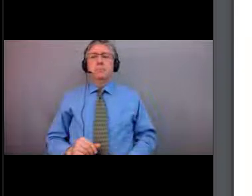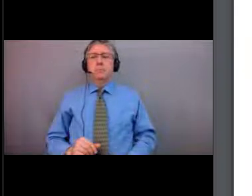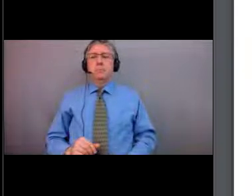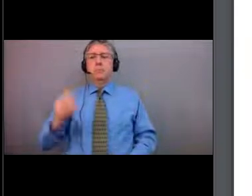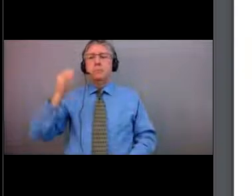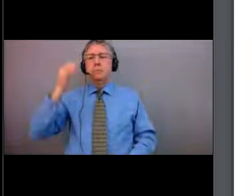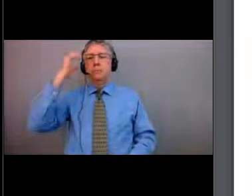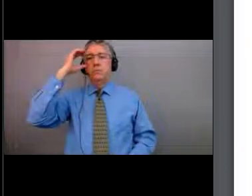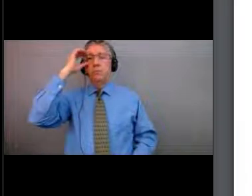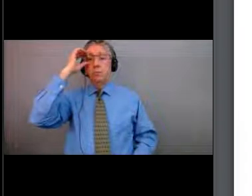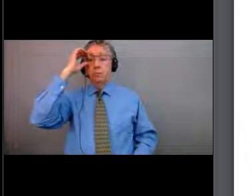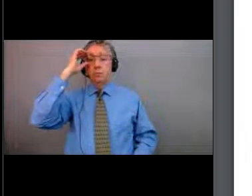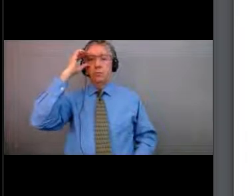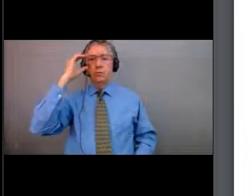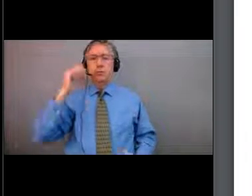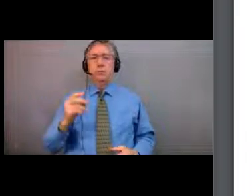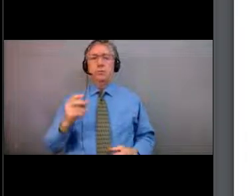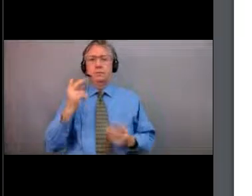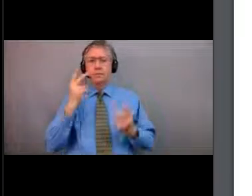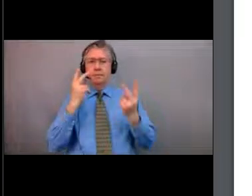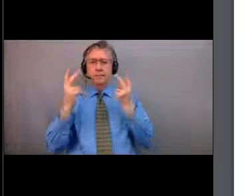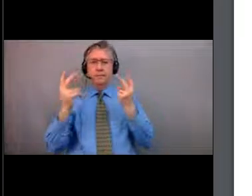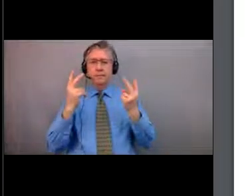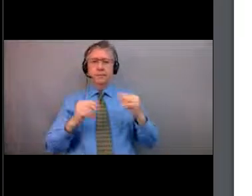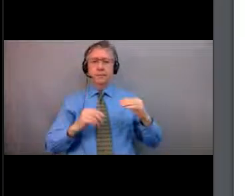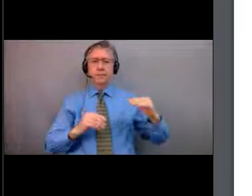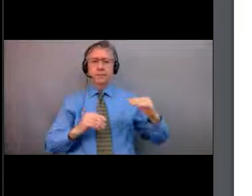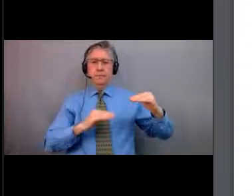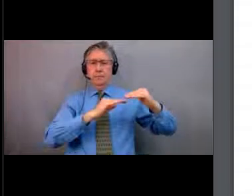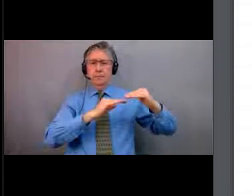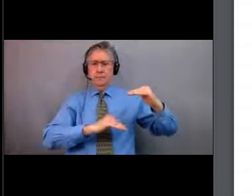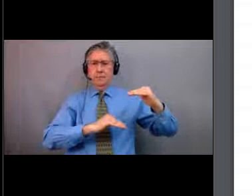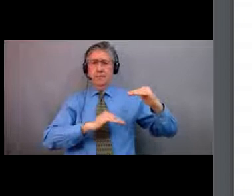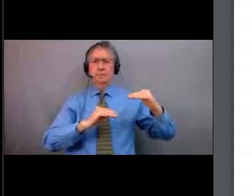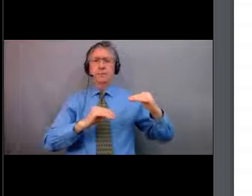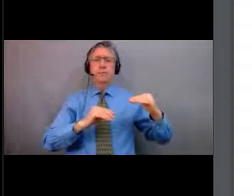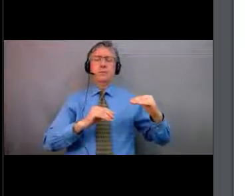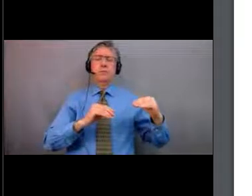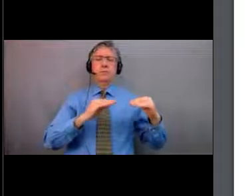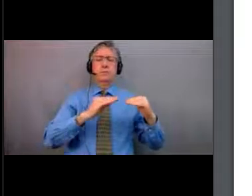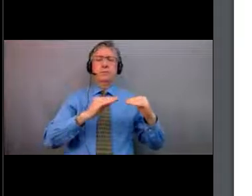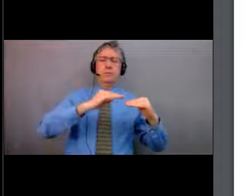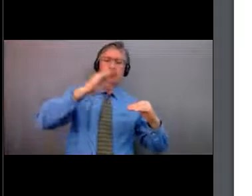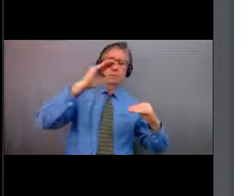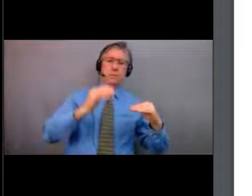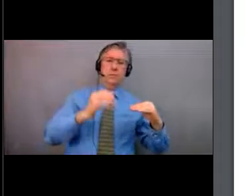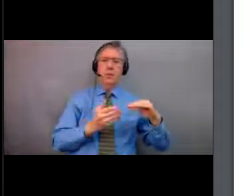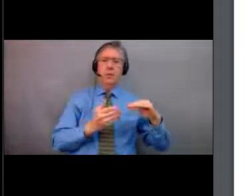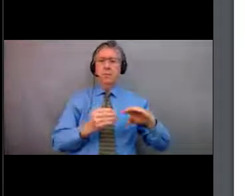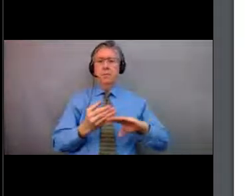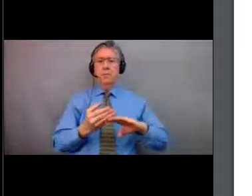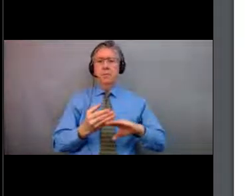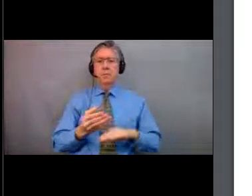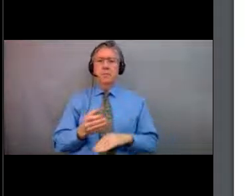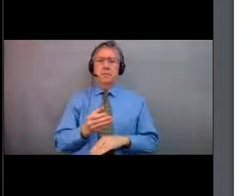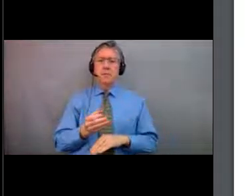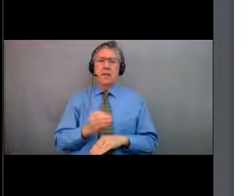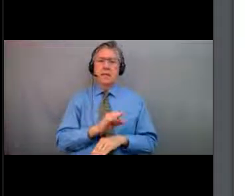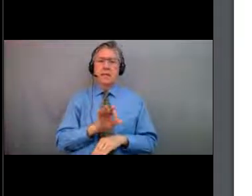And so when we look at the changes between the 1990s and the 2000s, we can see significant changes that have taken